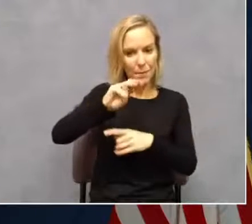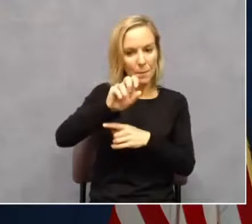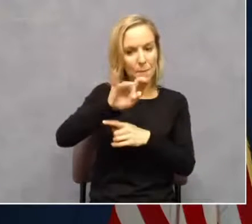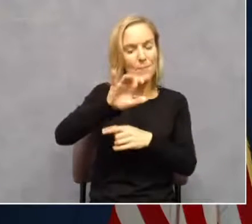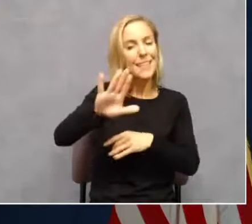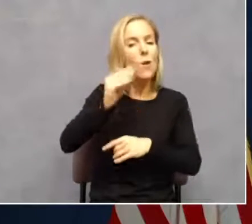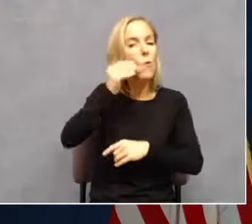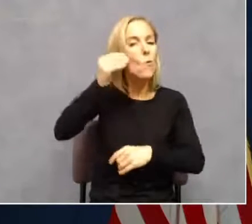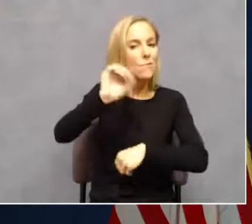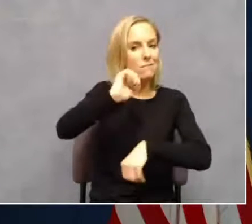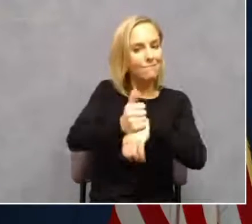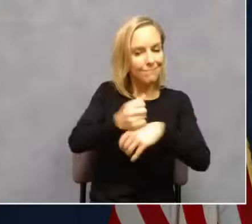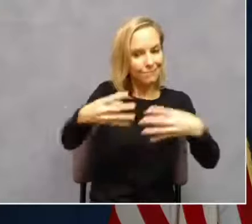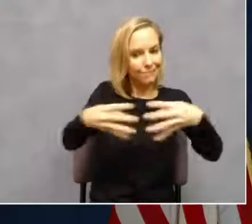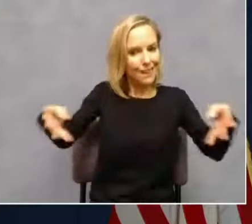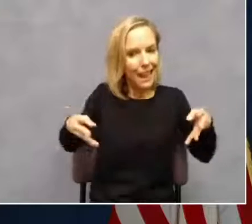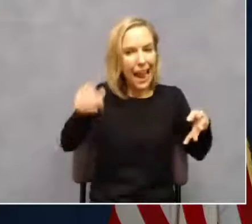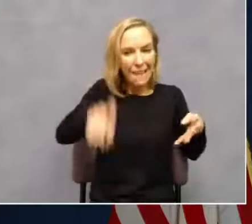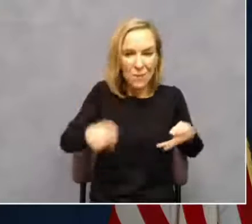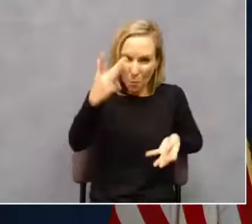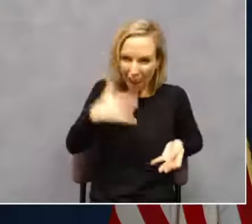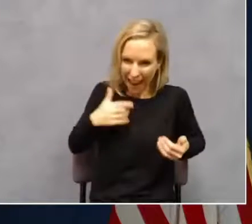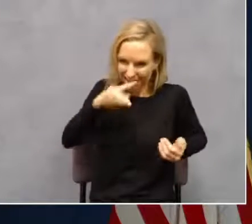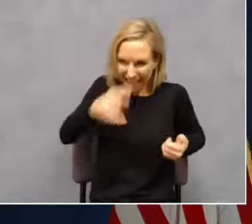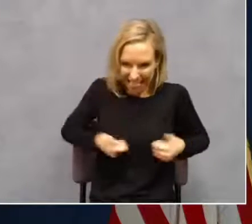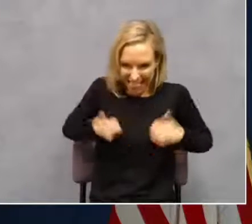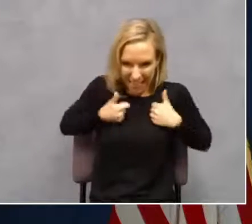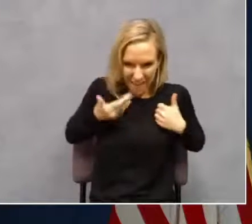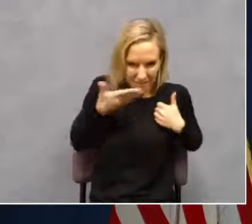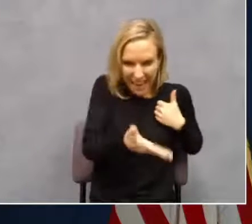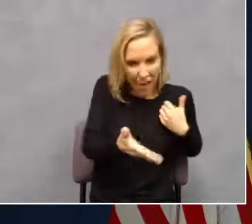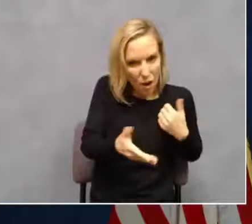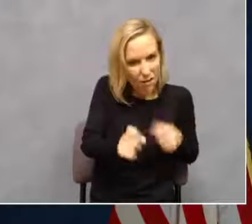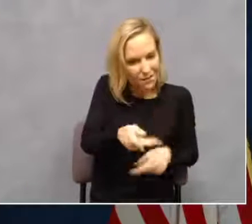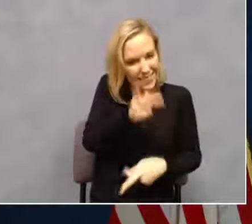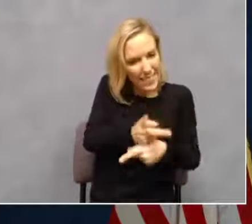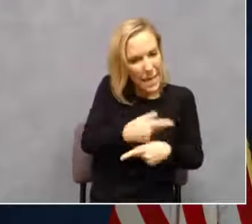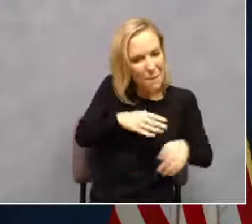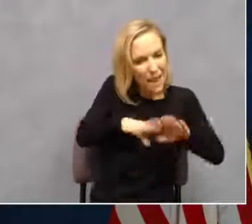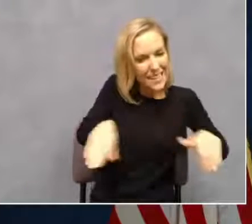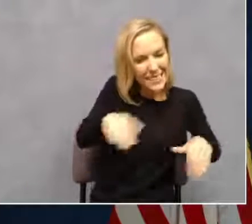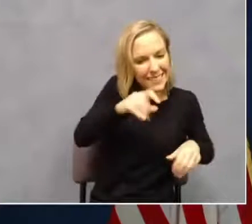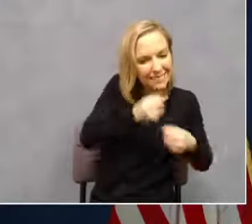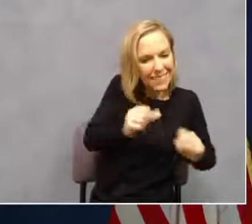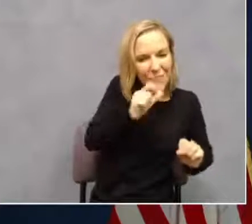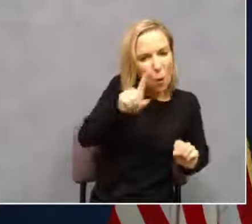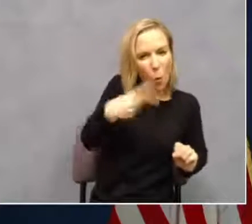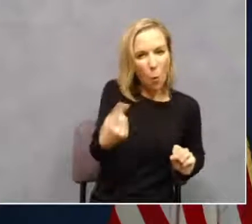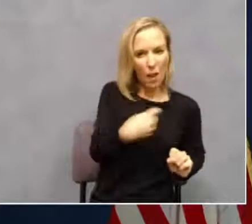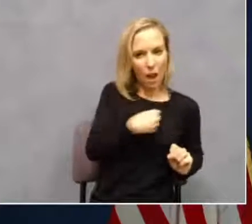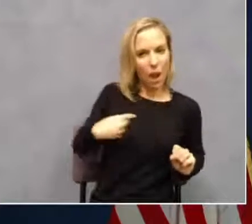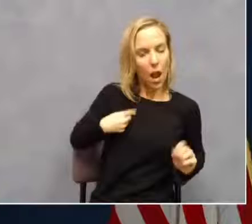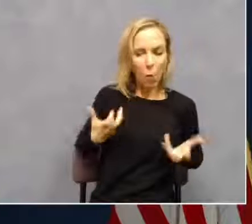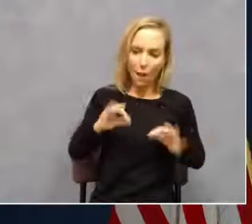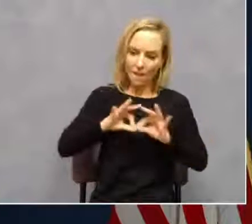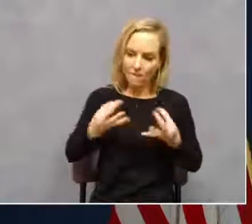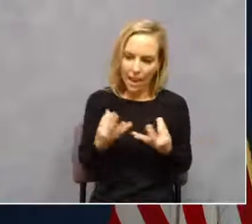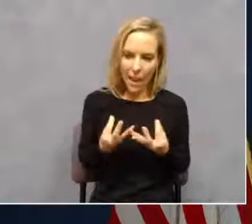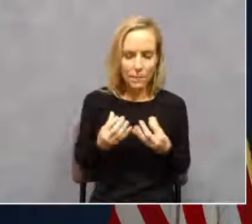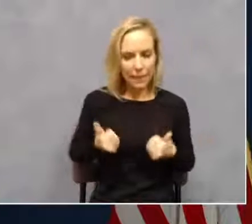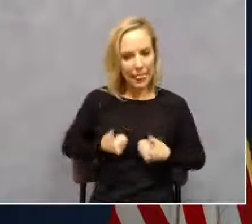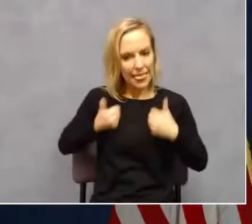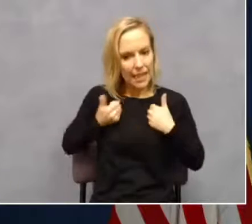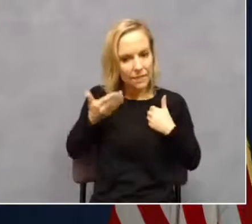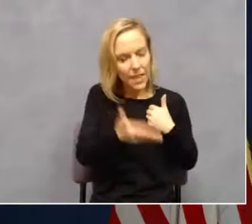seen, I'm 100% for that fence to keep them safe, but it's not just us. It's if we want a family to be able to live there and where